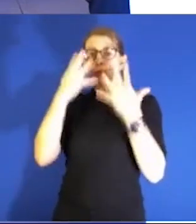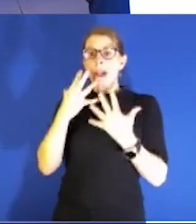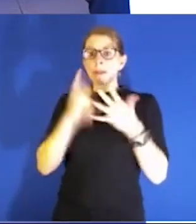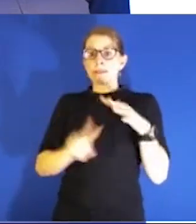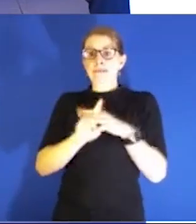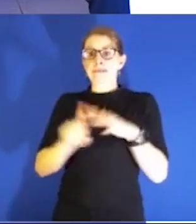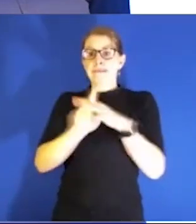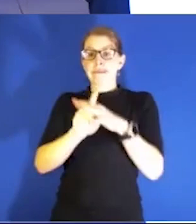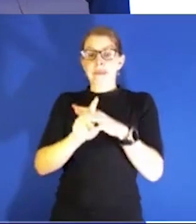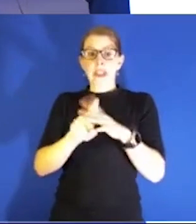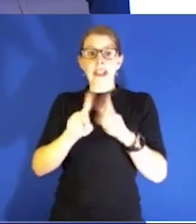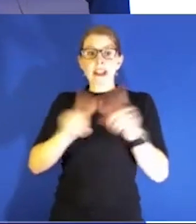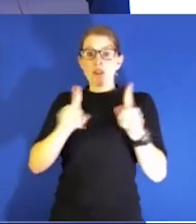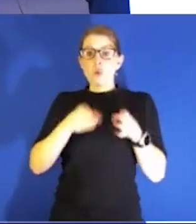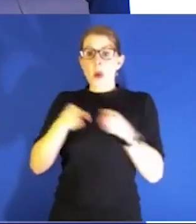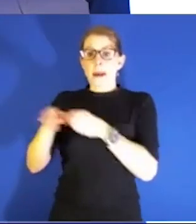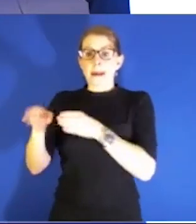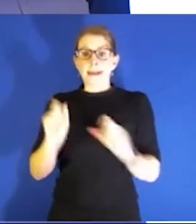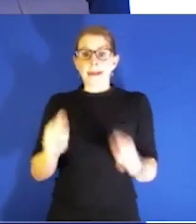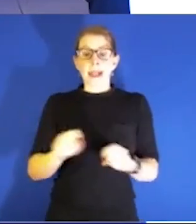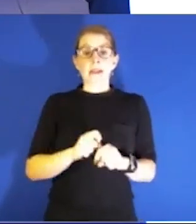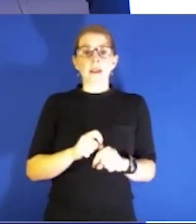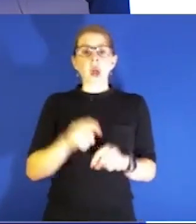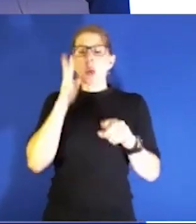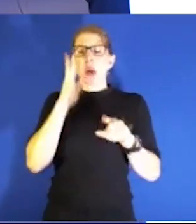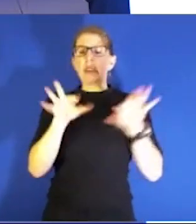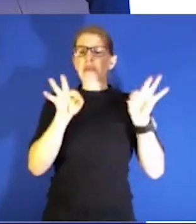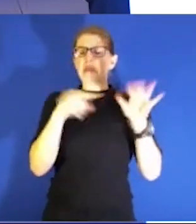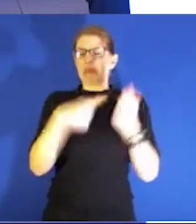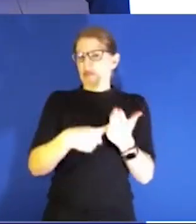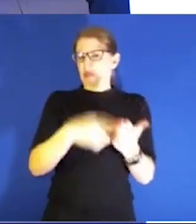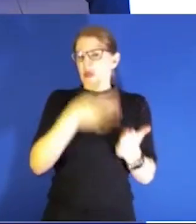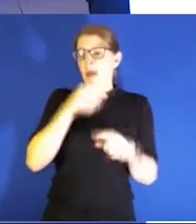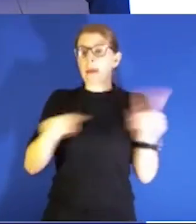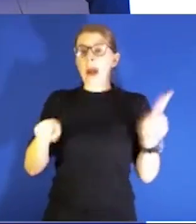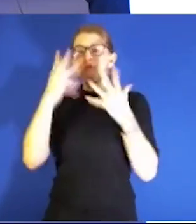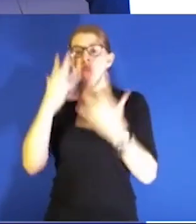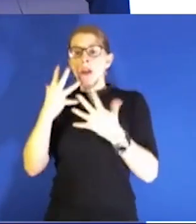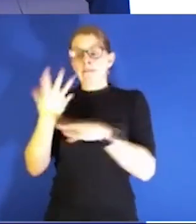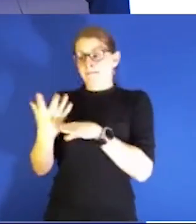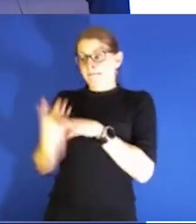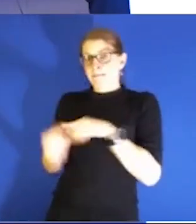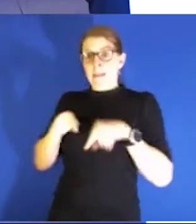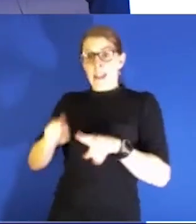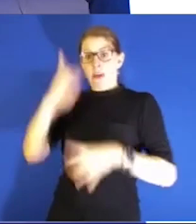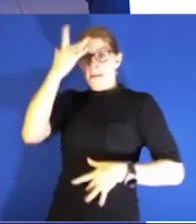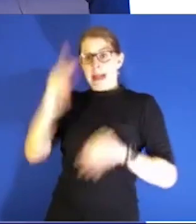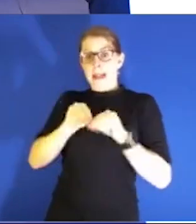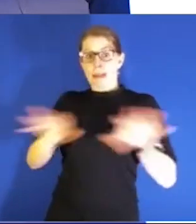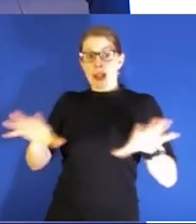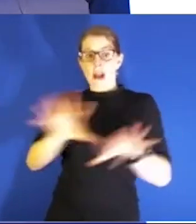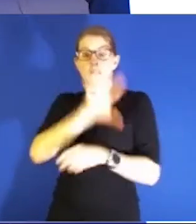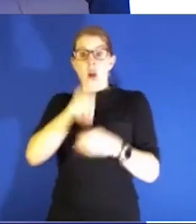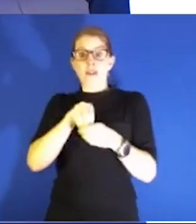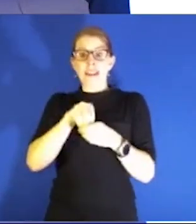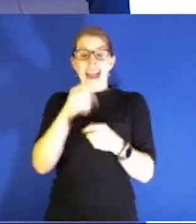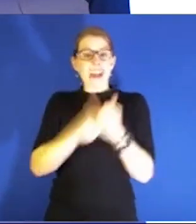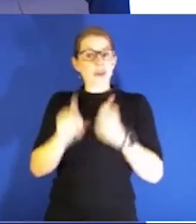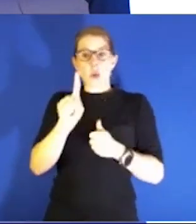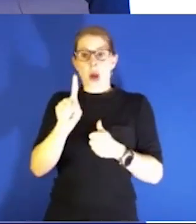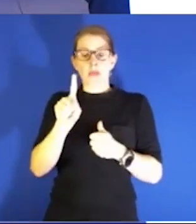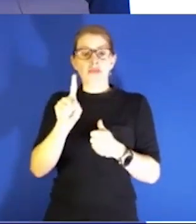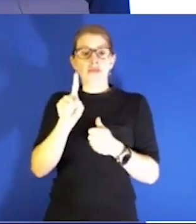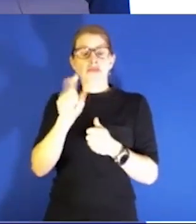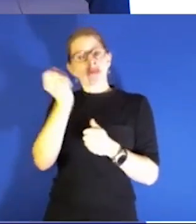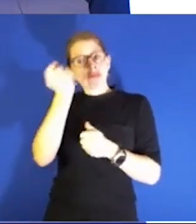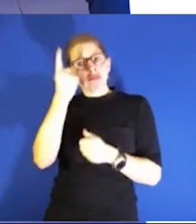just a moment. But this specific type of grief, a loss during a pandemic that involves everyone, and we can all relate, but when you